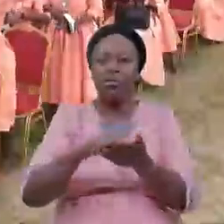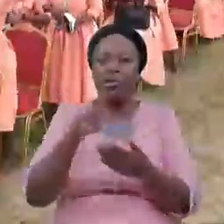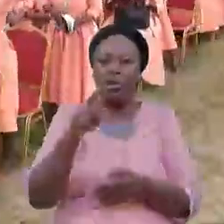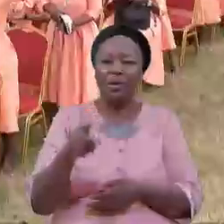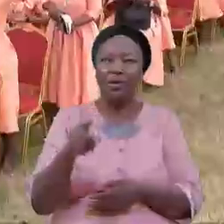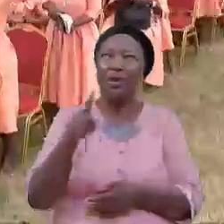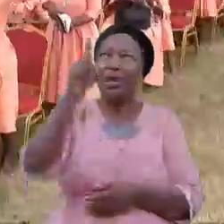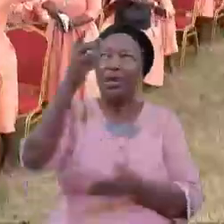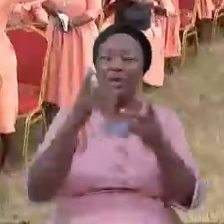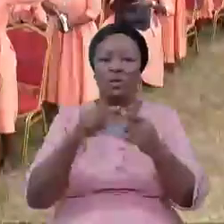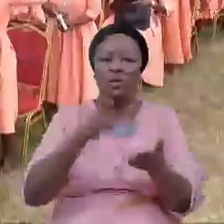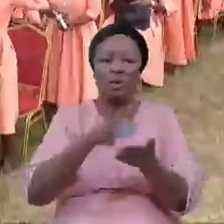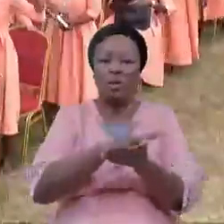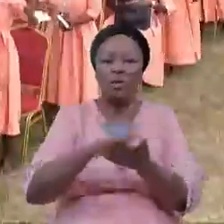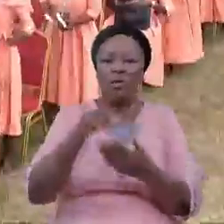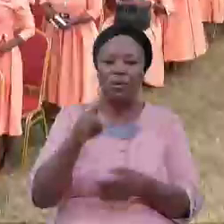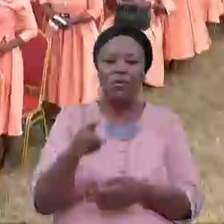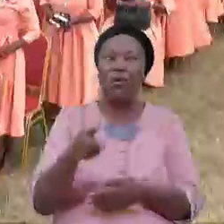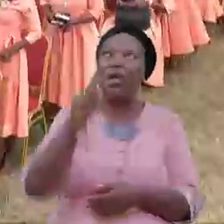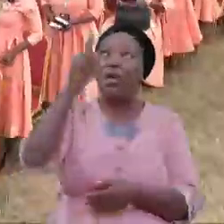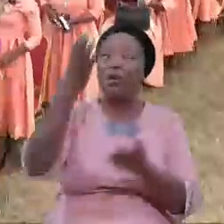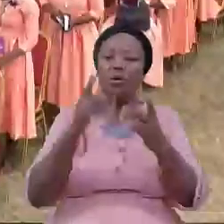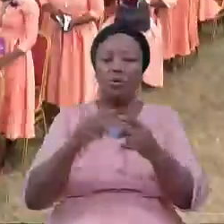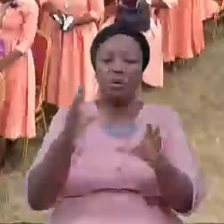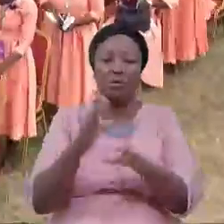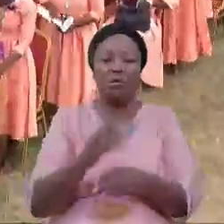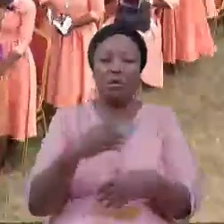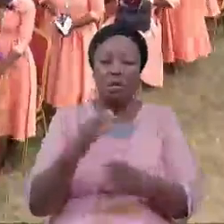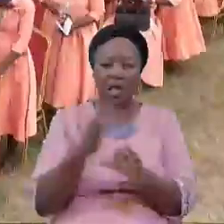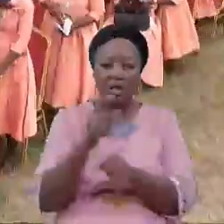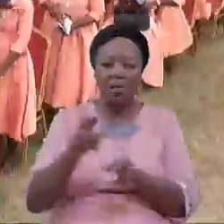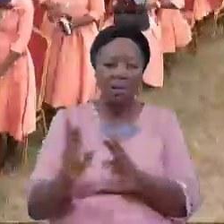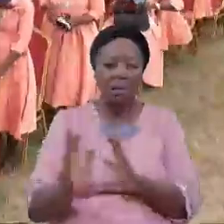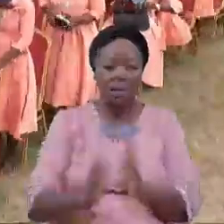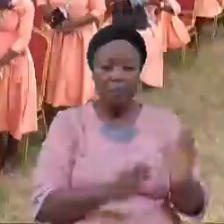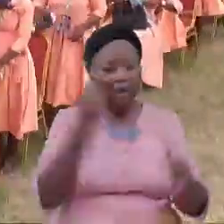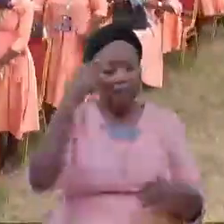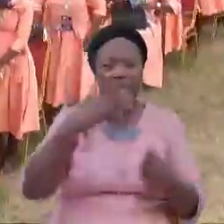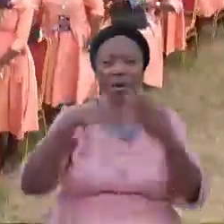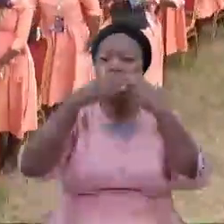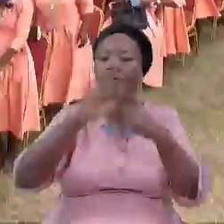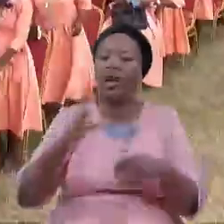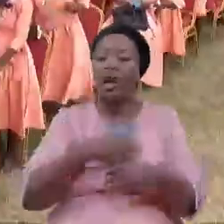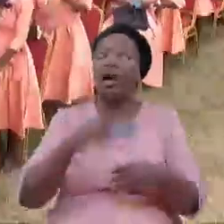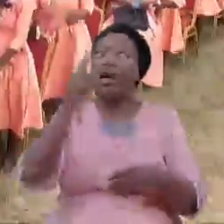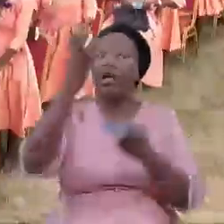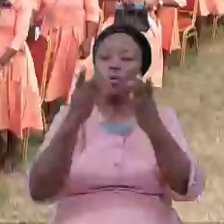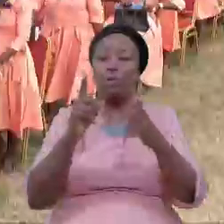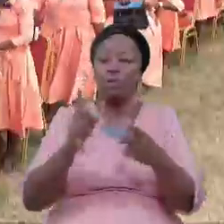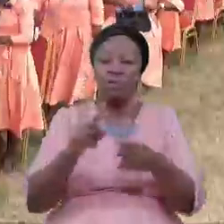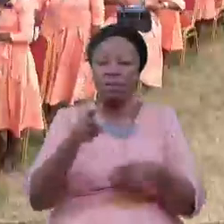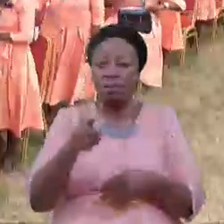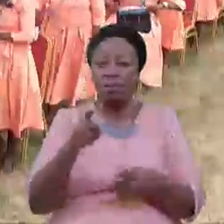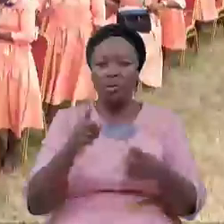you, and wants to get you ready for heaven. And he wants to make you a